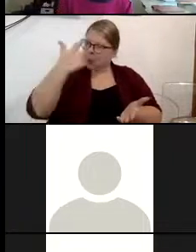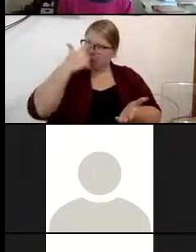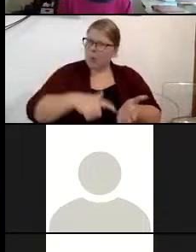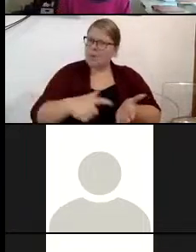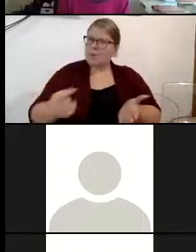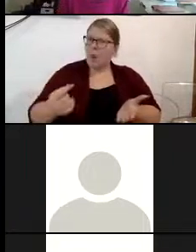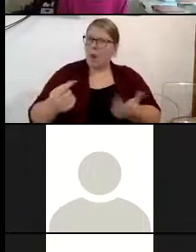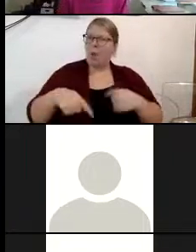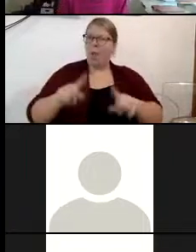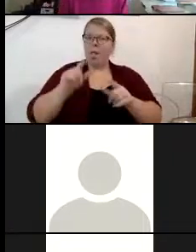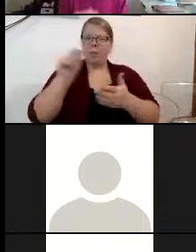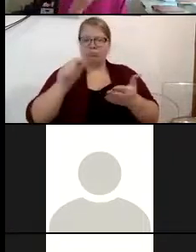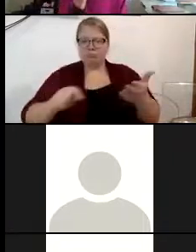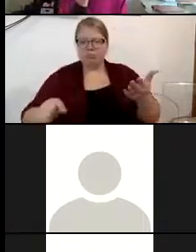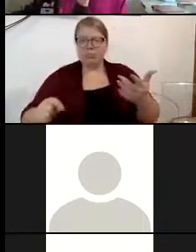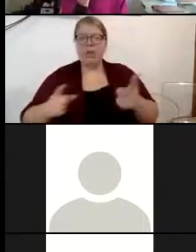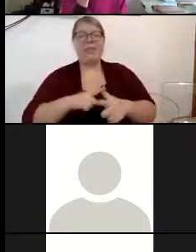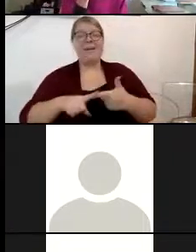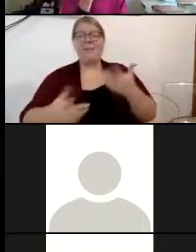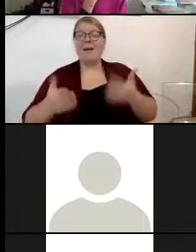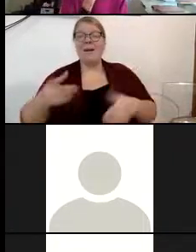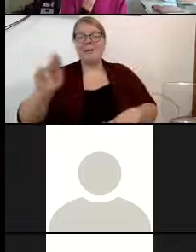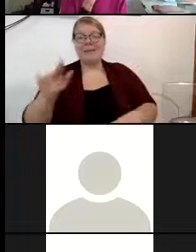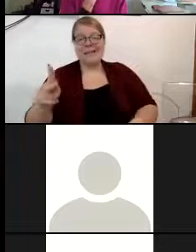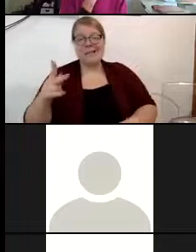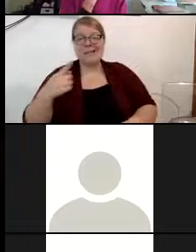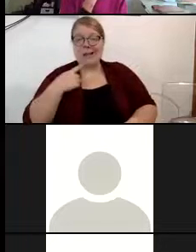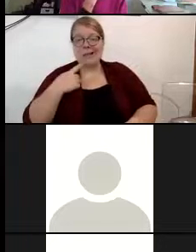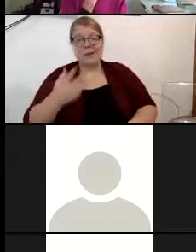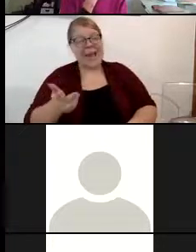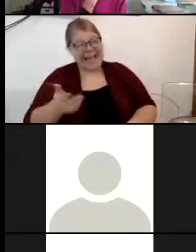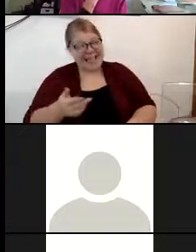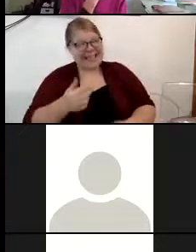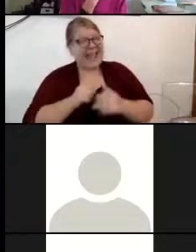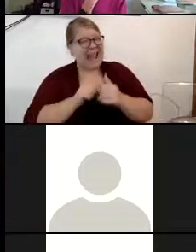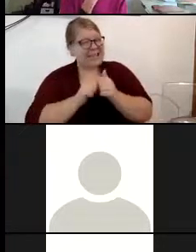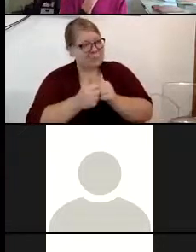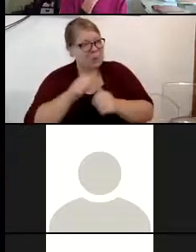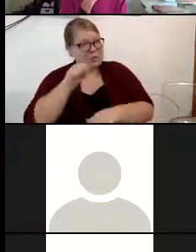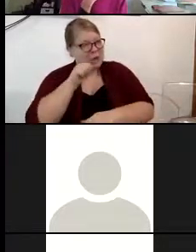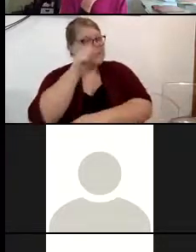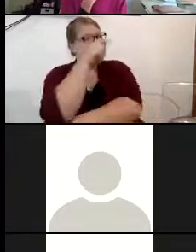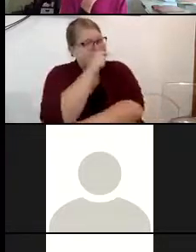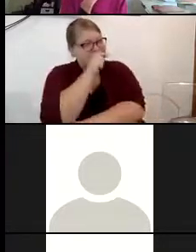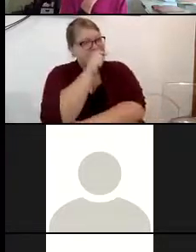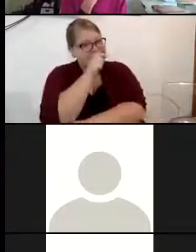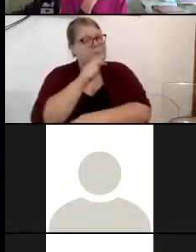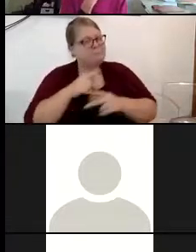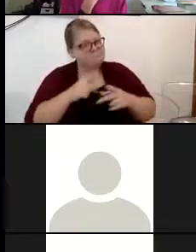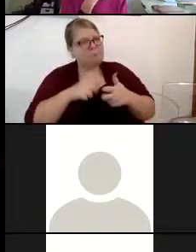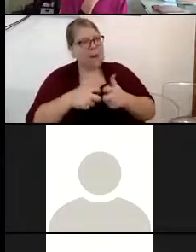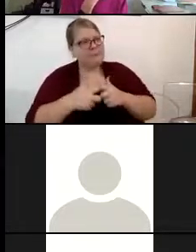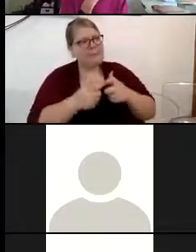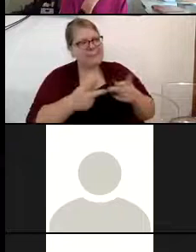doing this? And maybe he says, well, that sports bar seems to be like a problematic location.